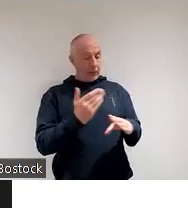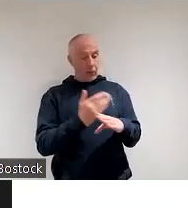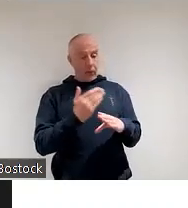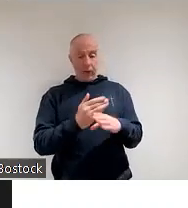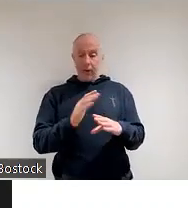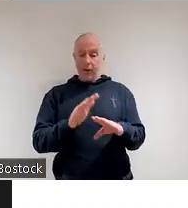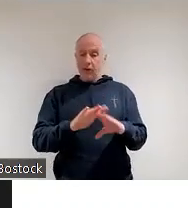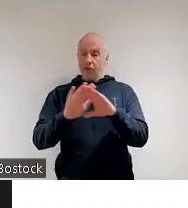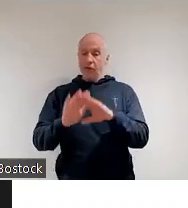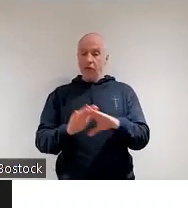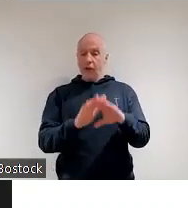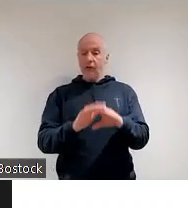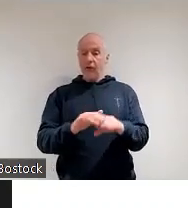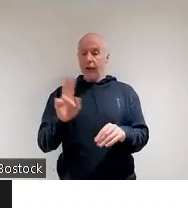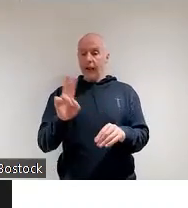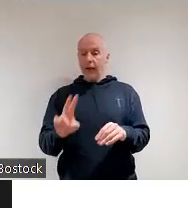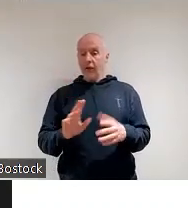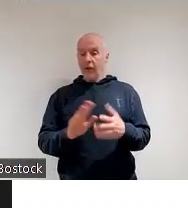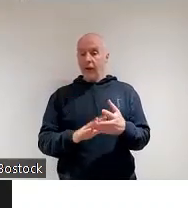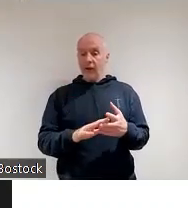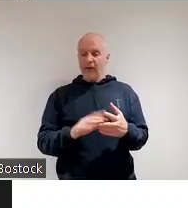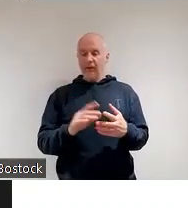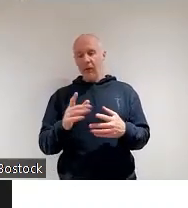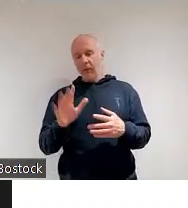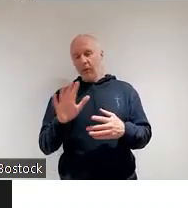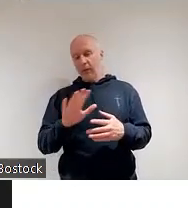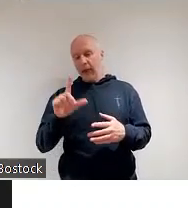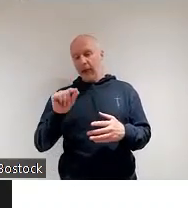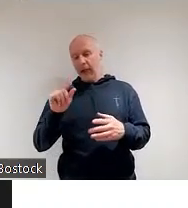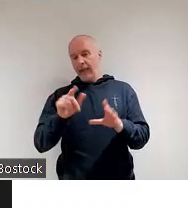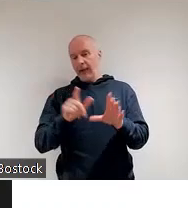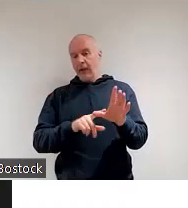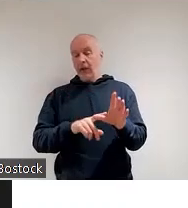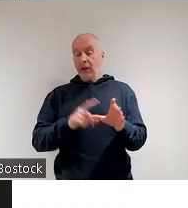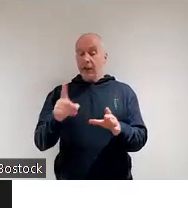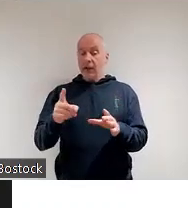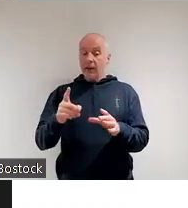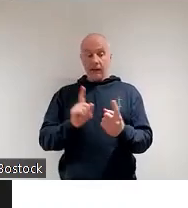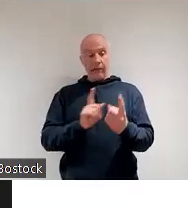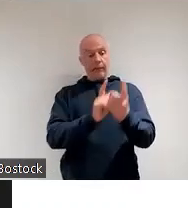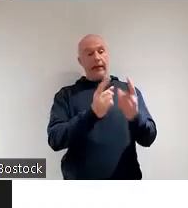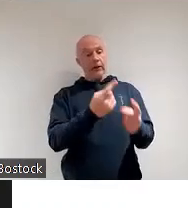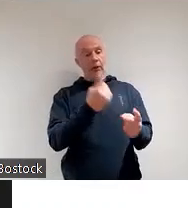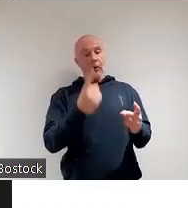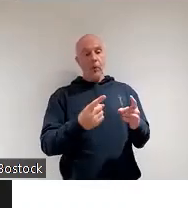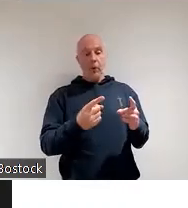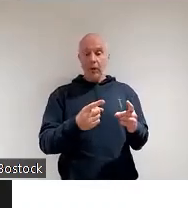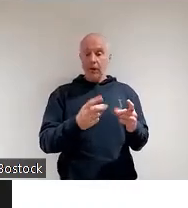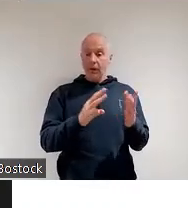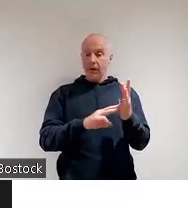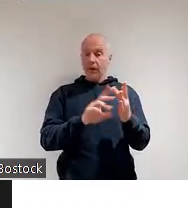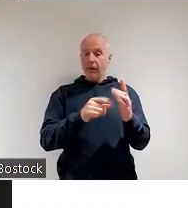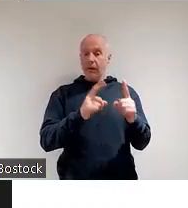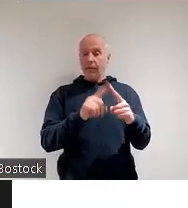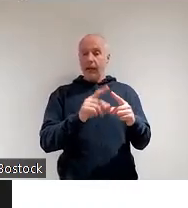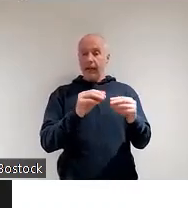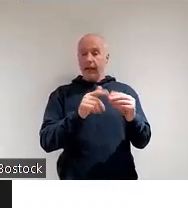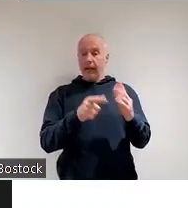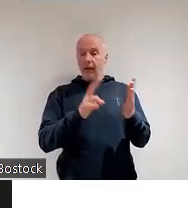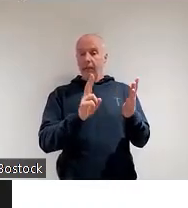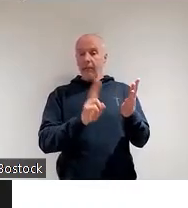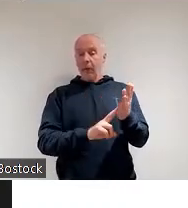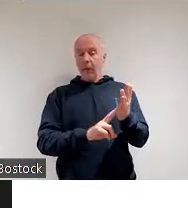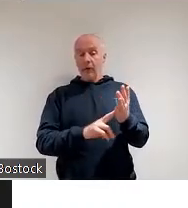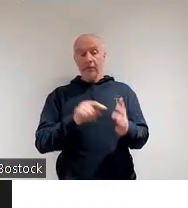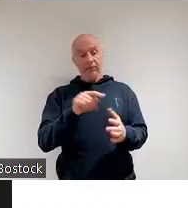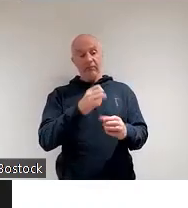years. Actually, that was the place where I met Mike Bowden, who is also online at the moment. General Electric was